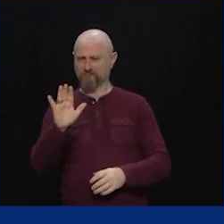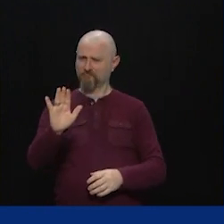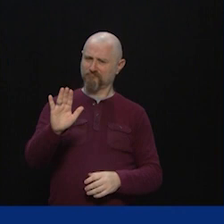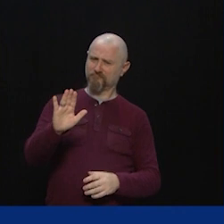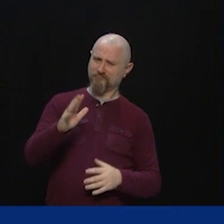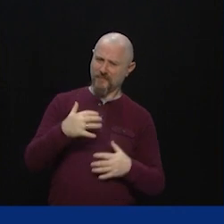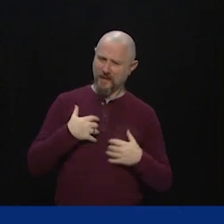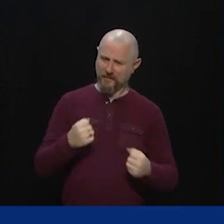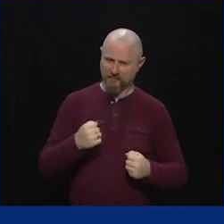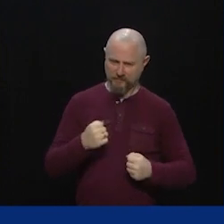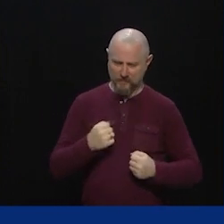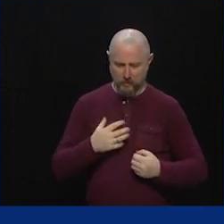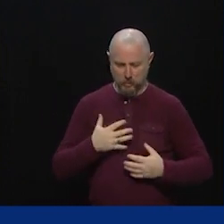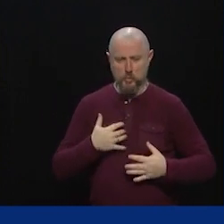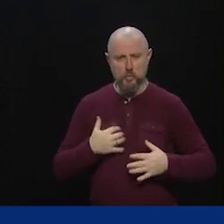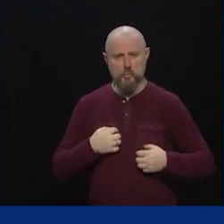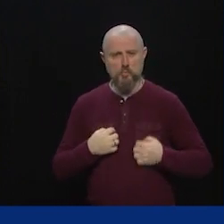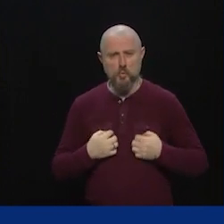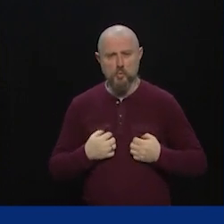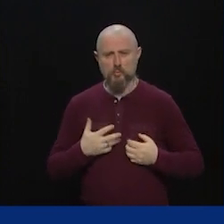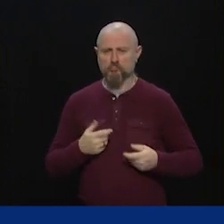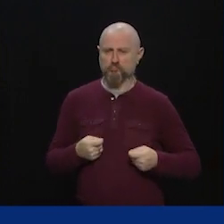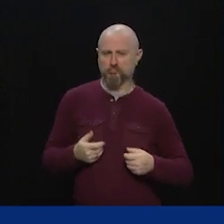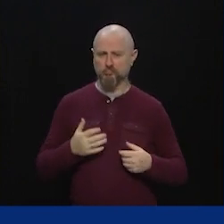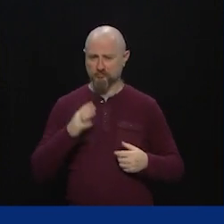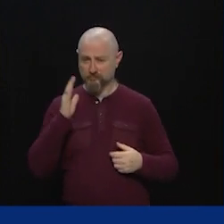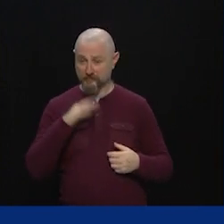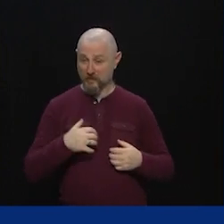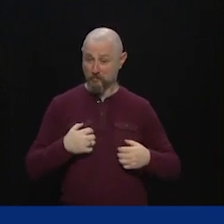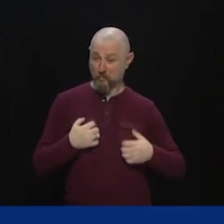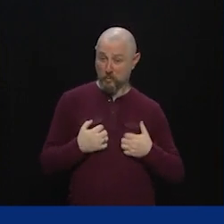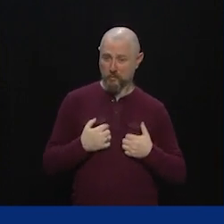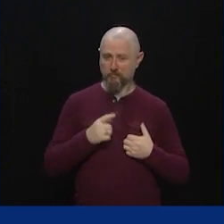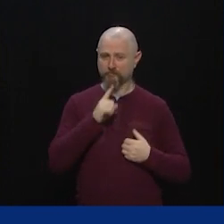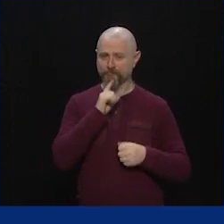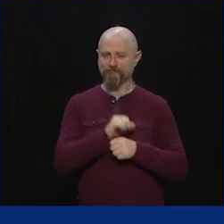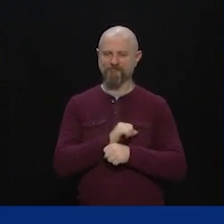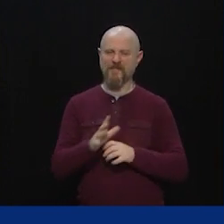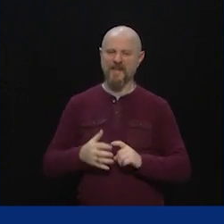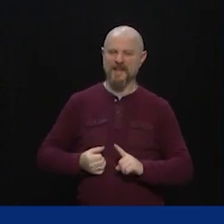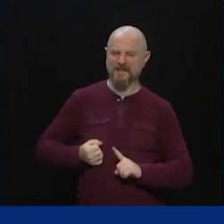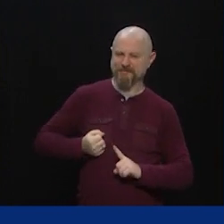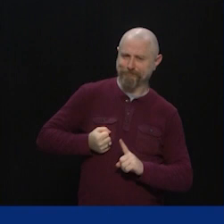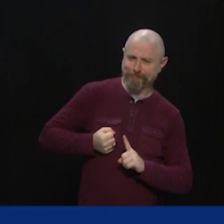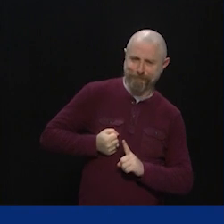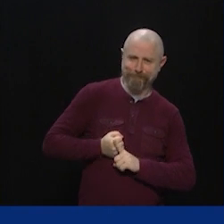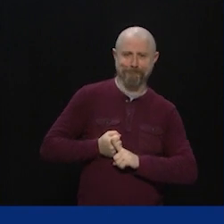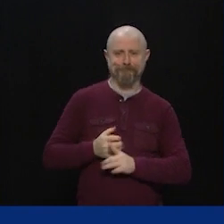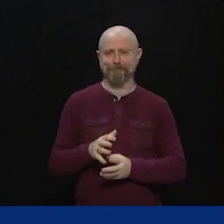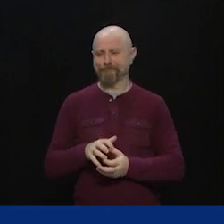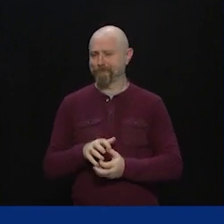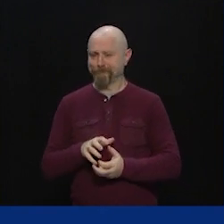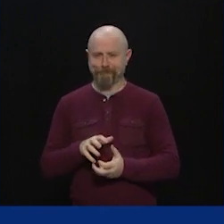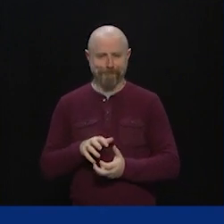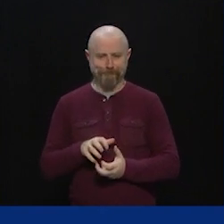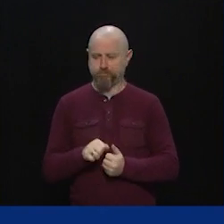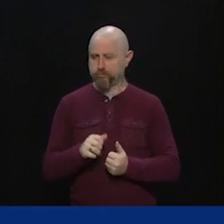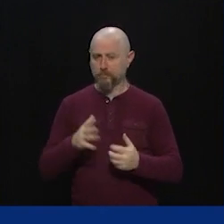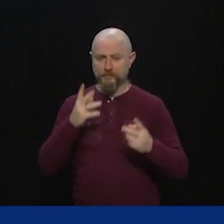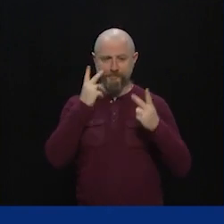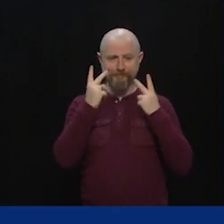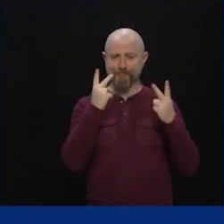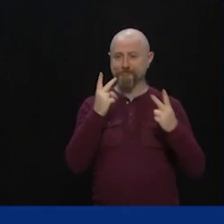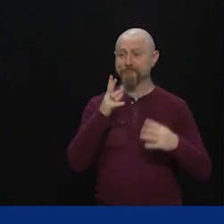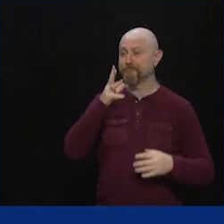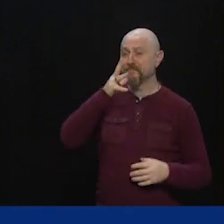that emotional health took a huge hit. We don't need any more studies to see that. You see it in the eyes of parents who say, my child is